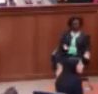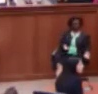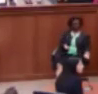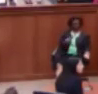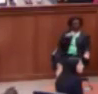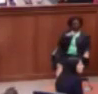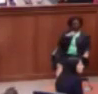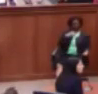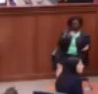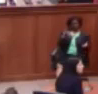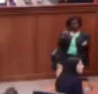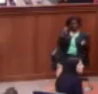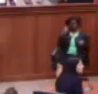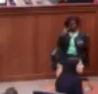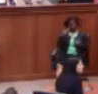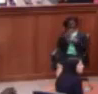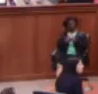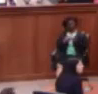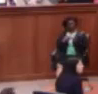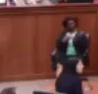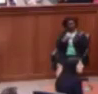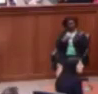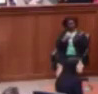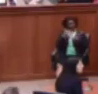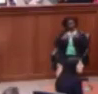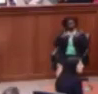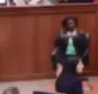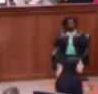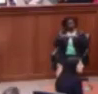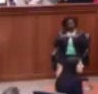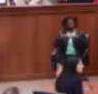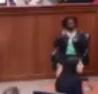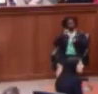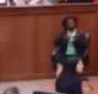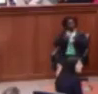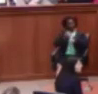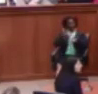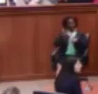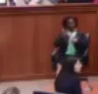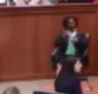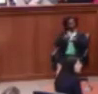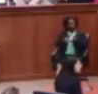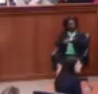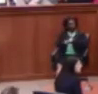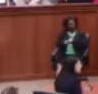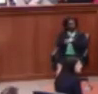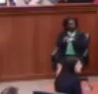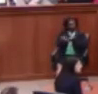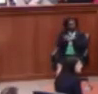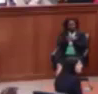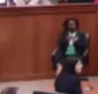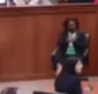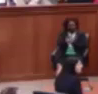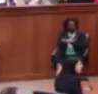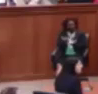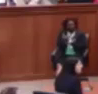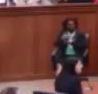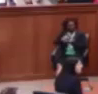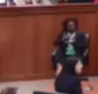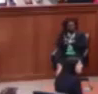like to see some protocols, some budgets, some expenses. I'd like to know more about this, and I'd like to know